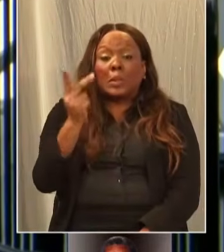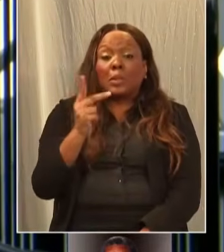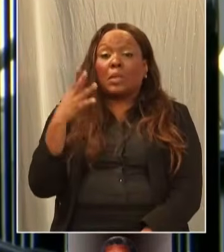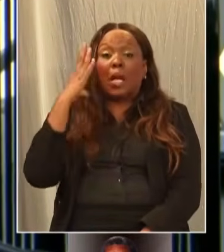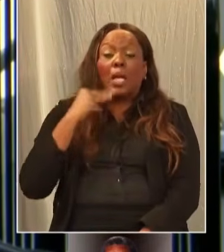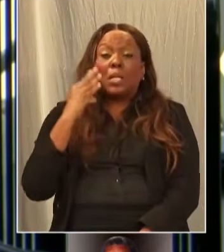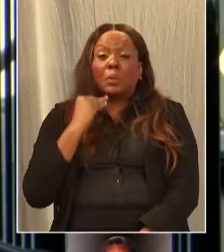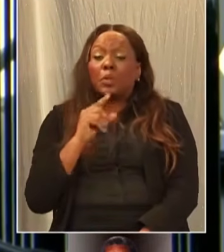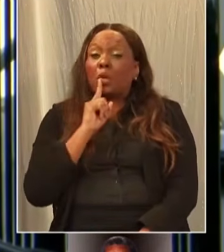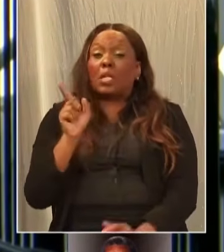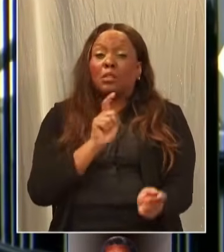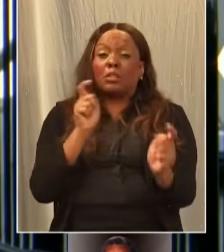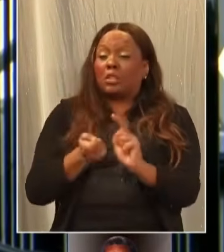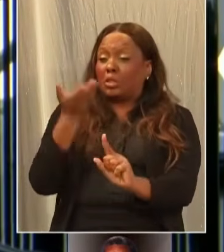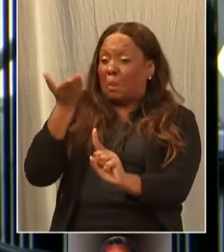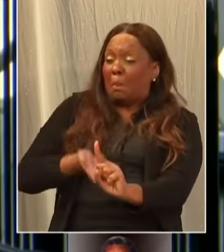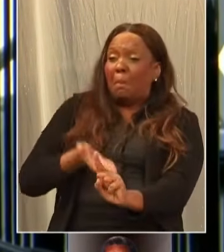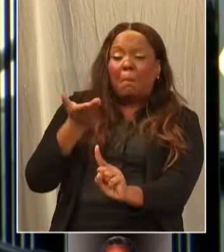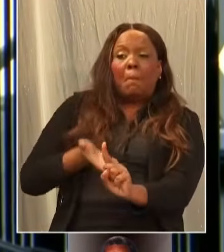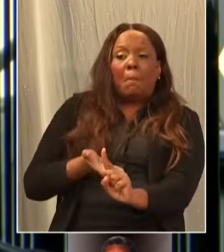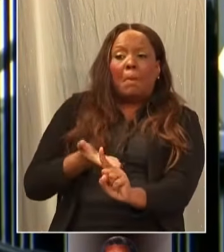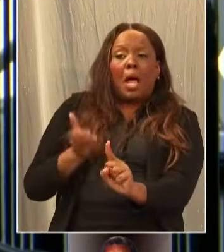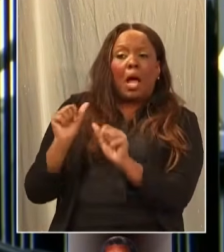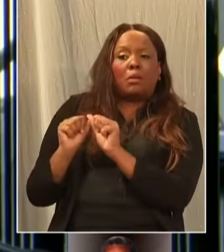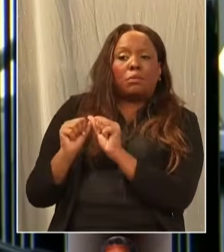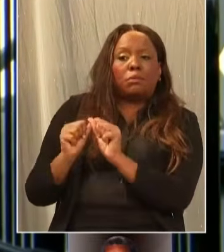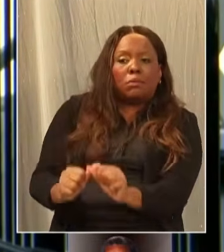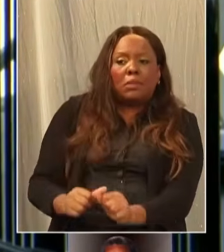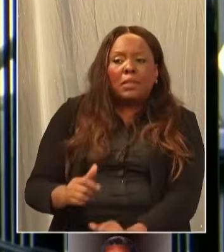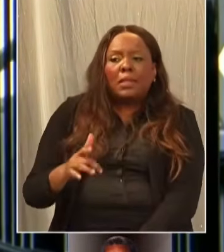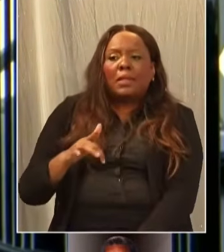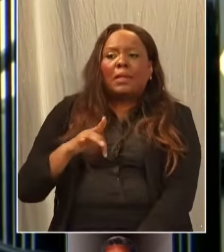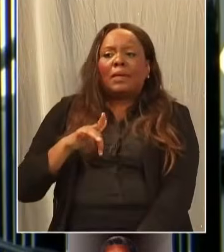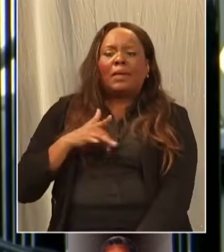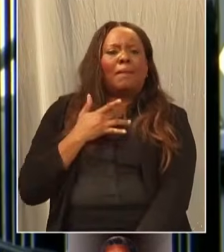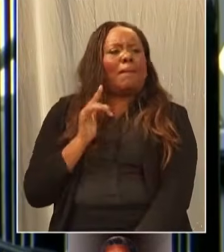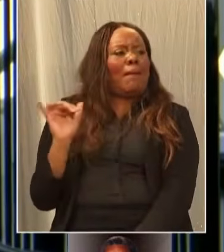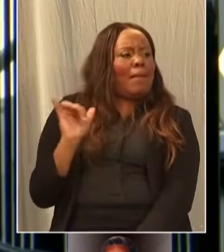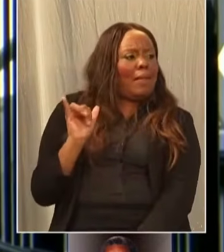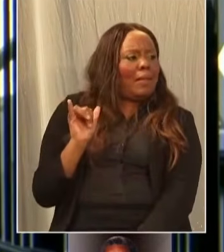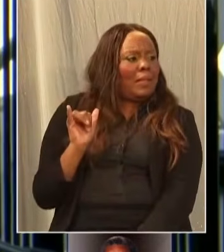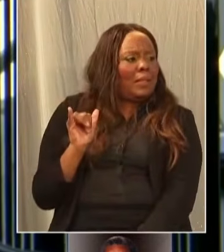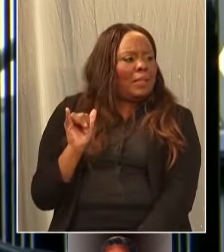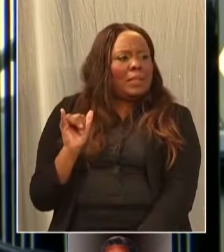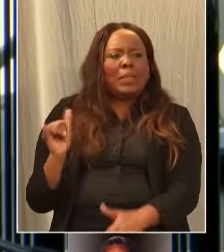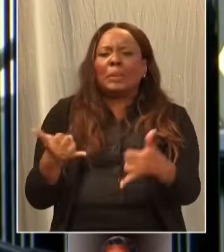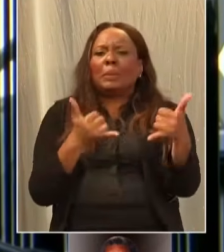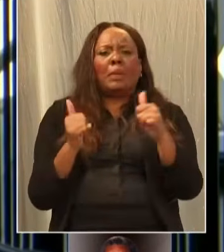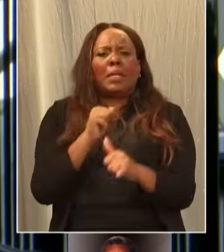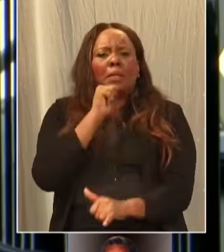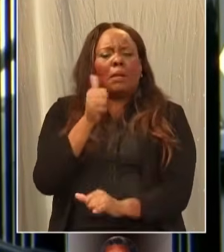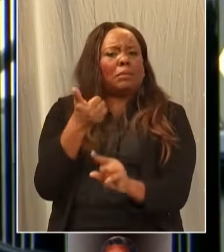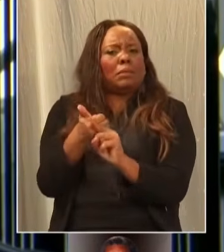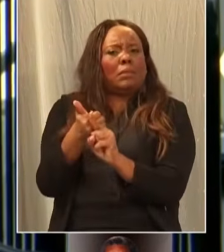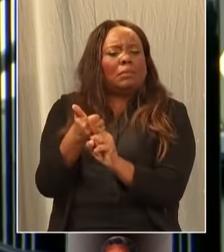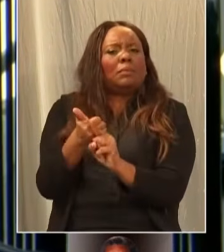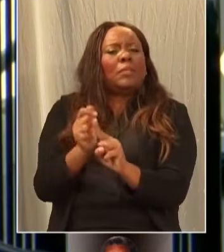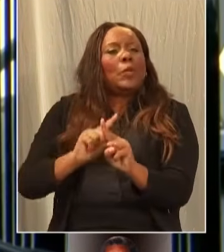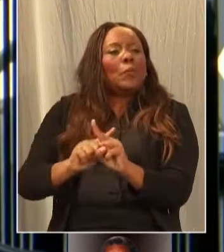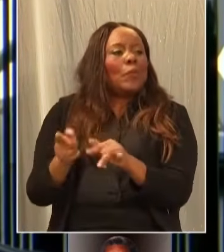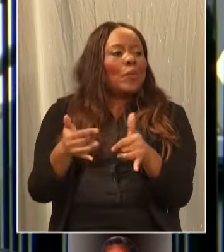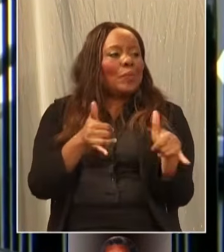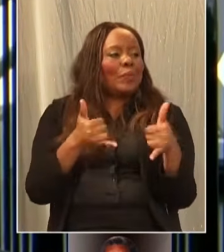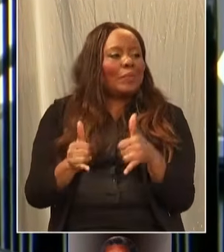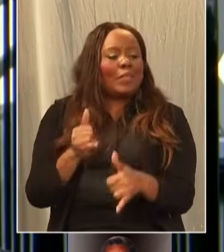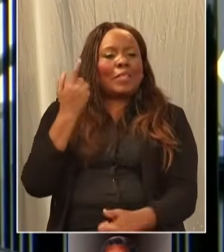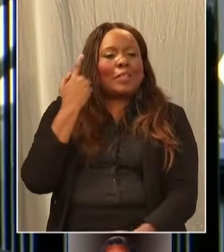him. From that moment onwards, he felt that he was playing not simply for himself, but for two